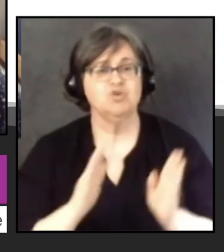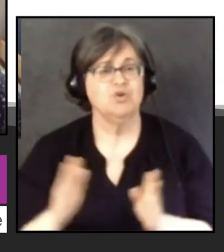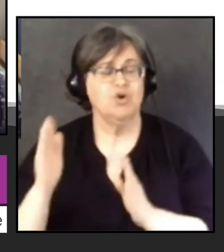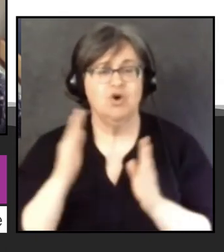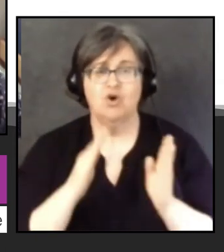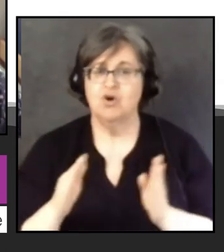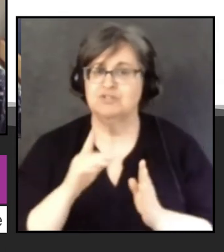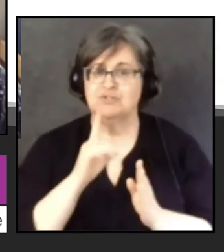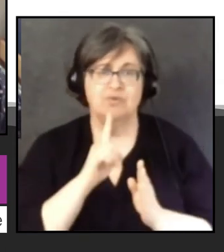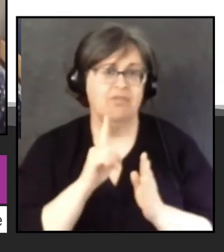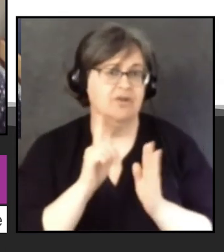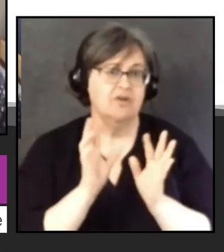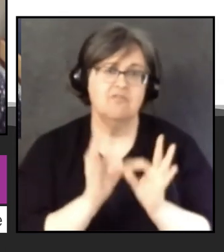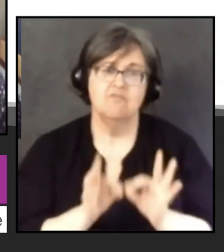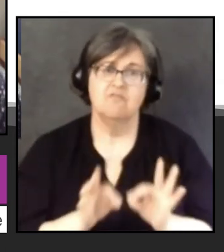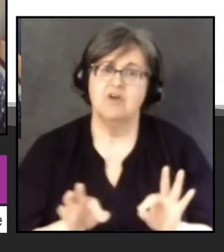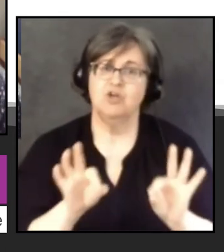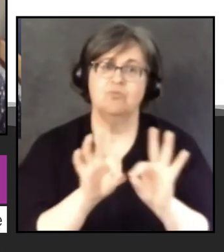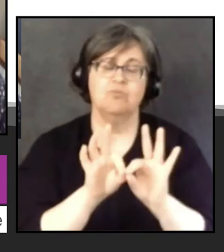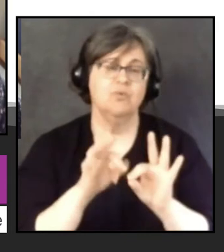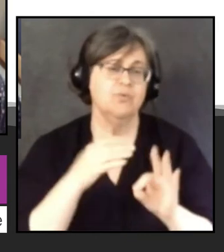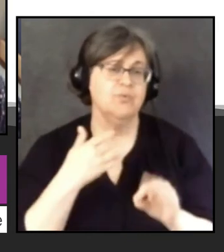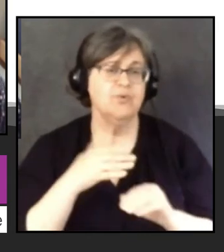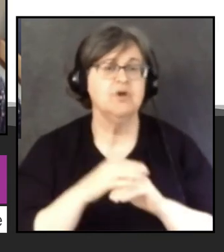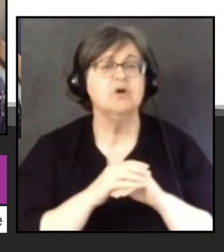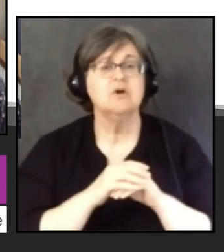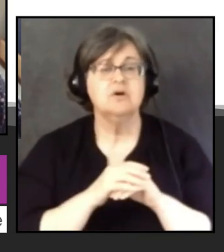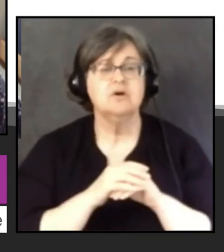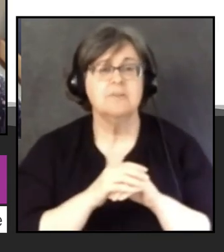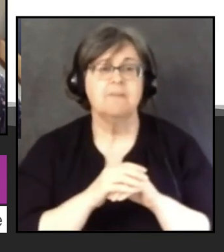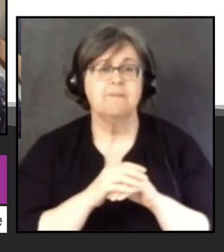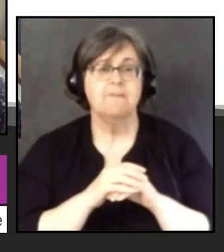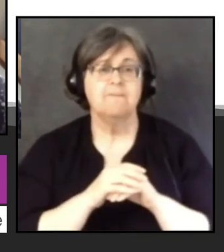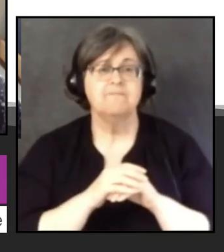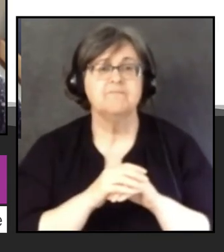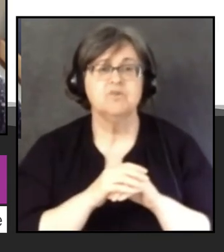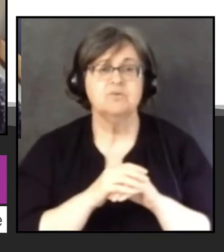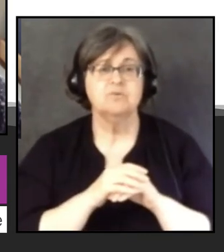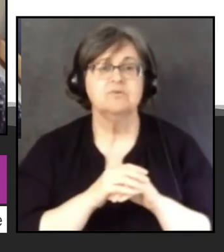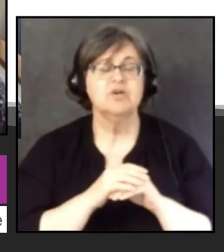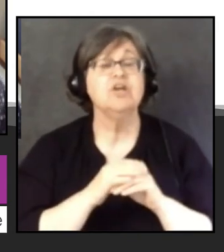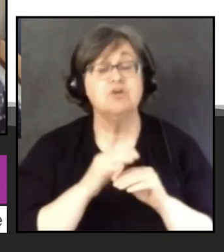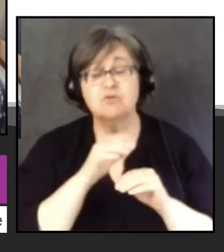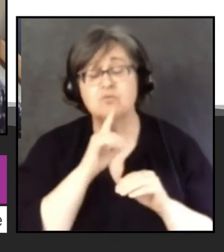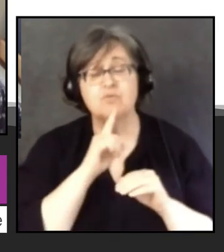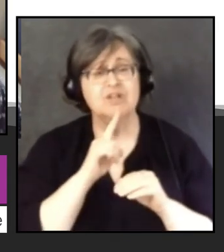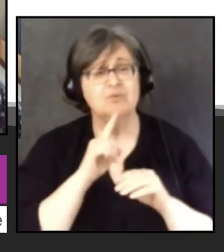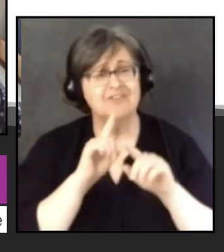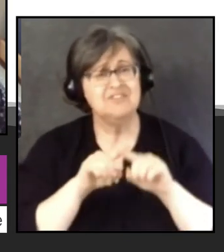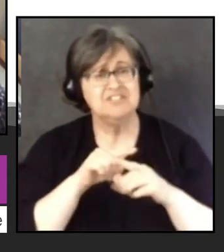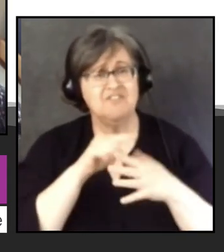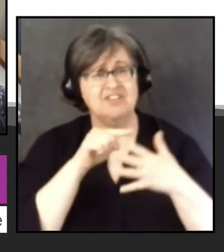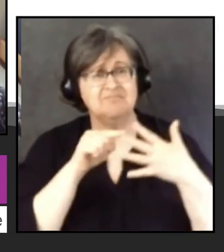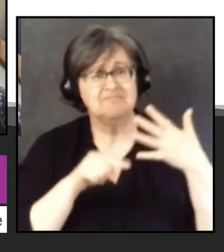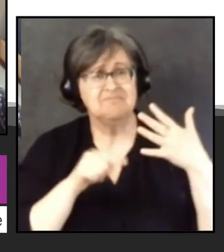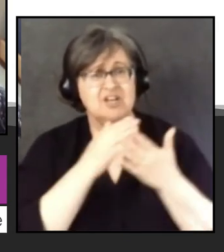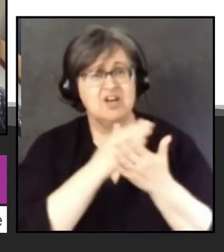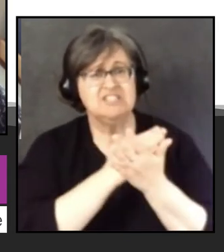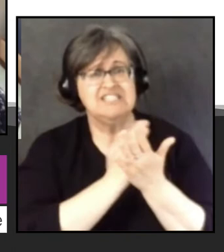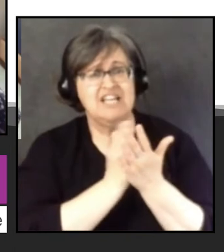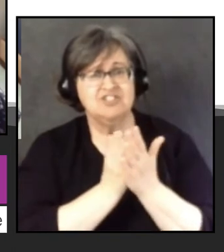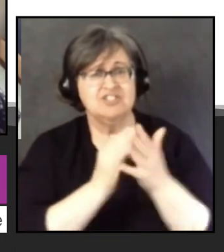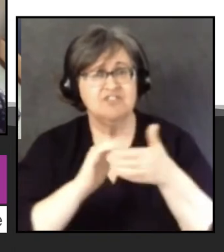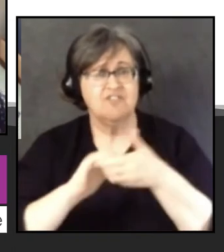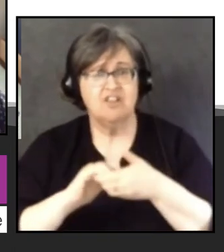super valuable to me, and also by attending to the different stages of collaboration. Next